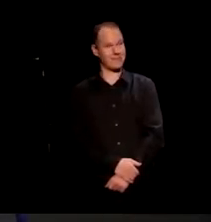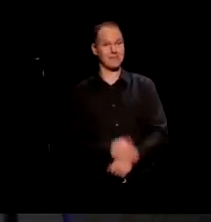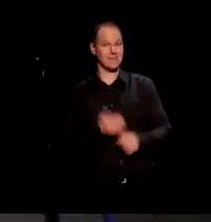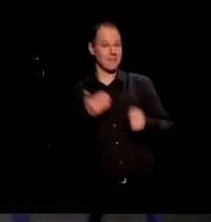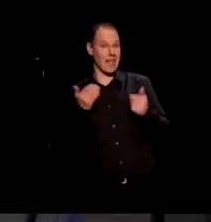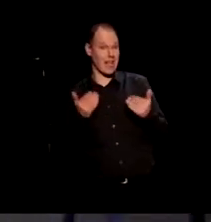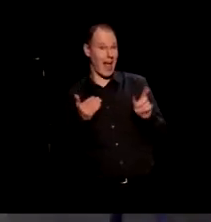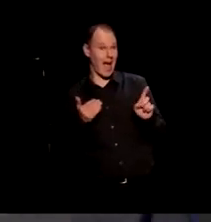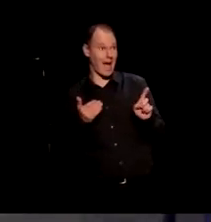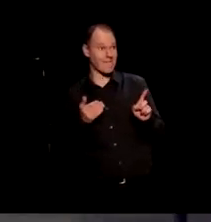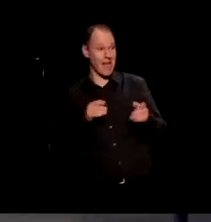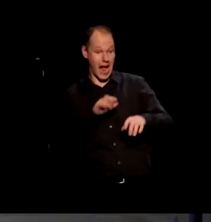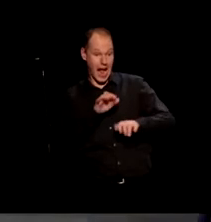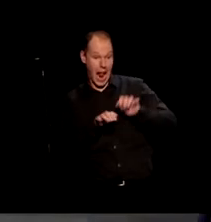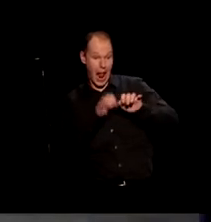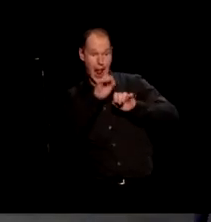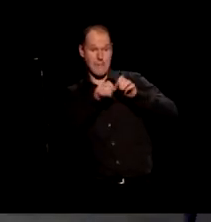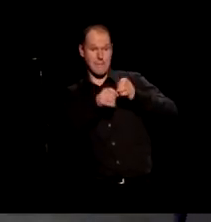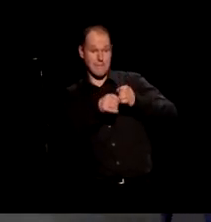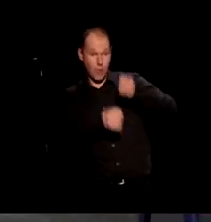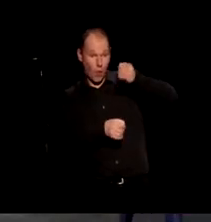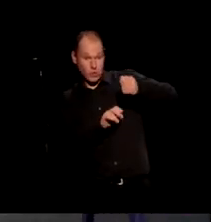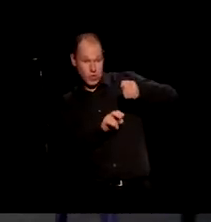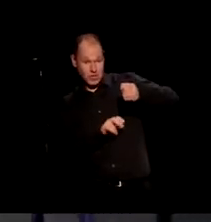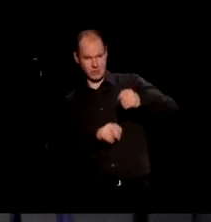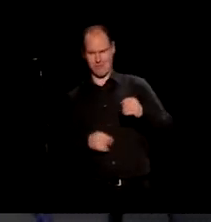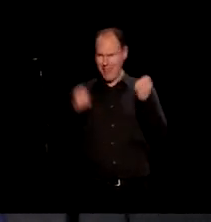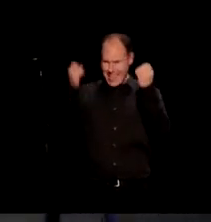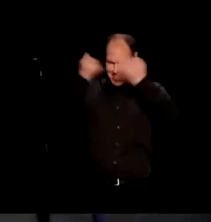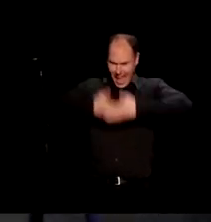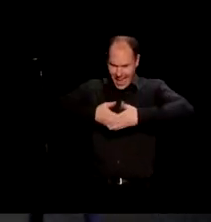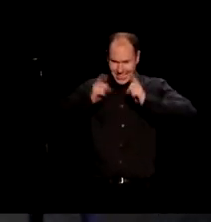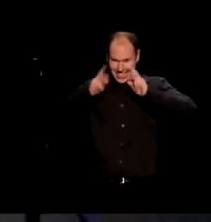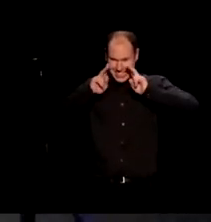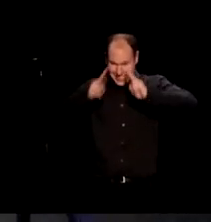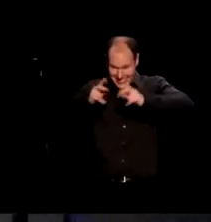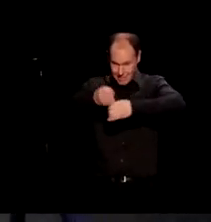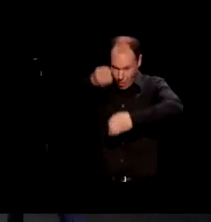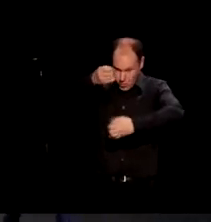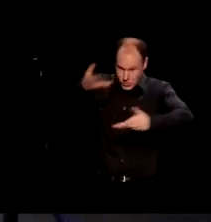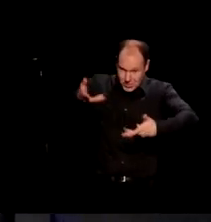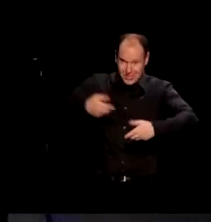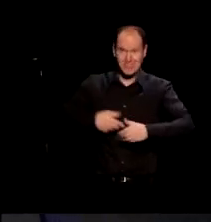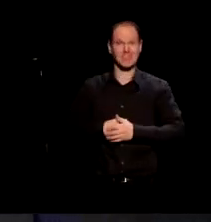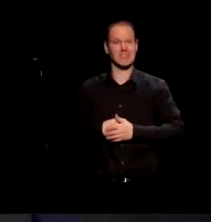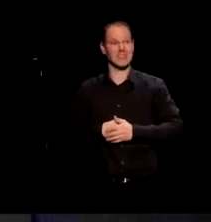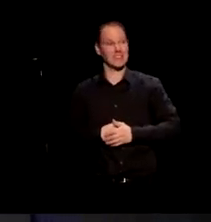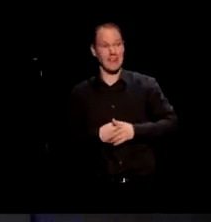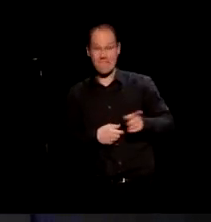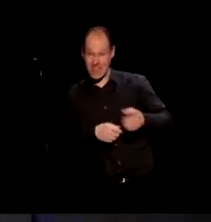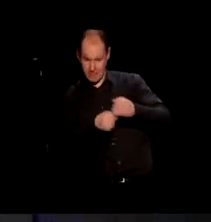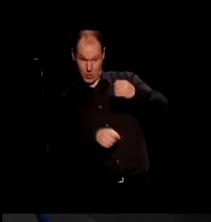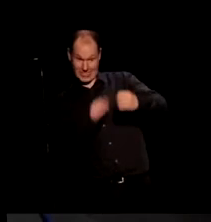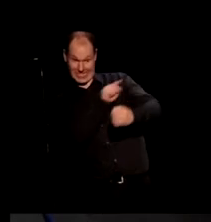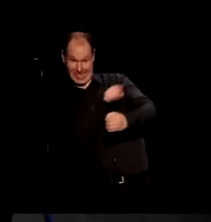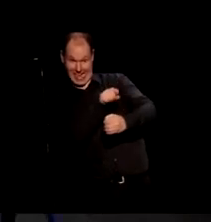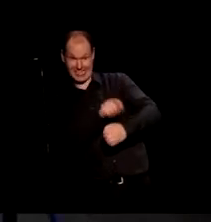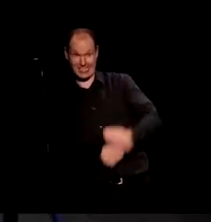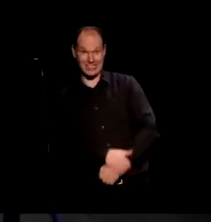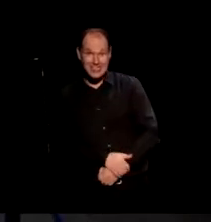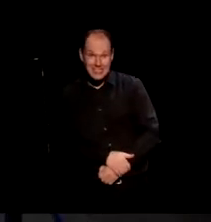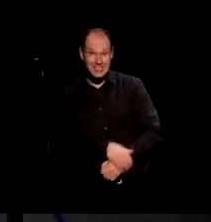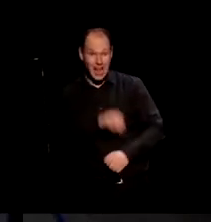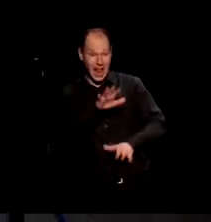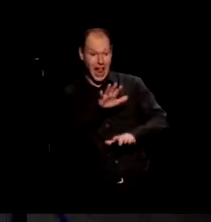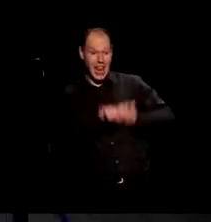Now, climb up this post. It's so dark I can't see no post. Shh. Here's the post.